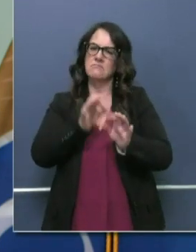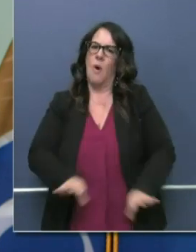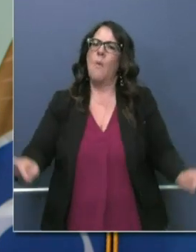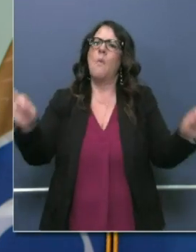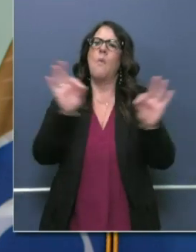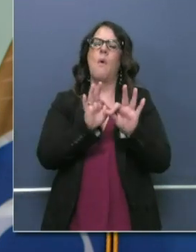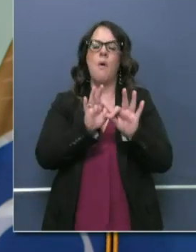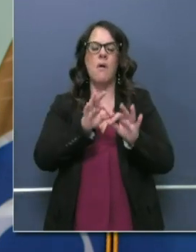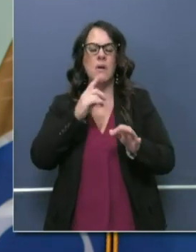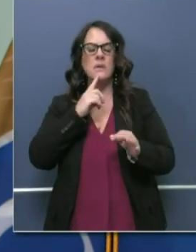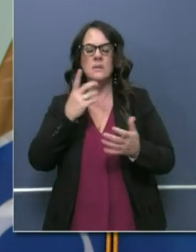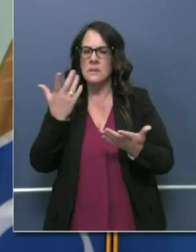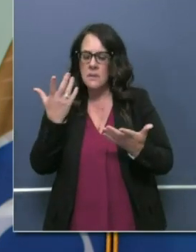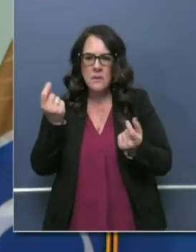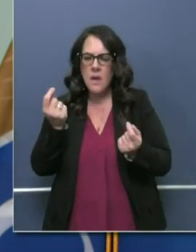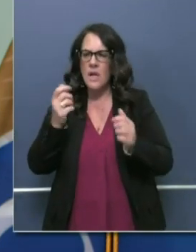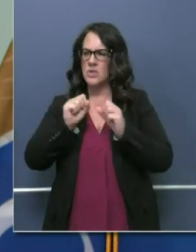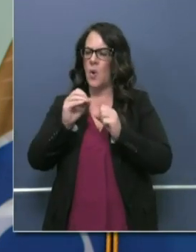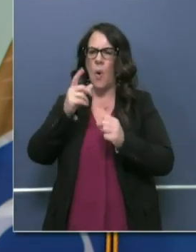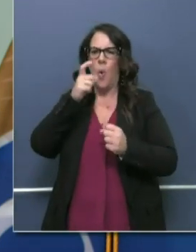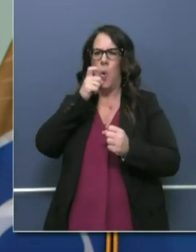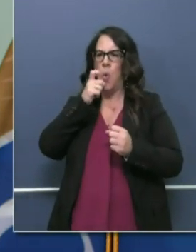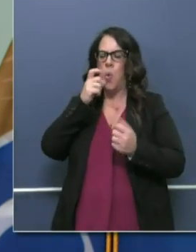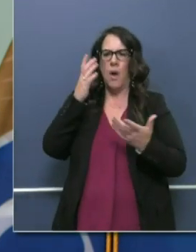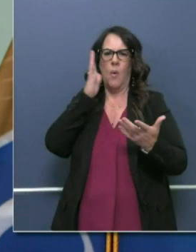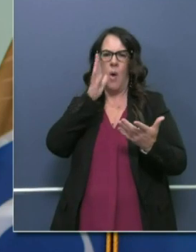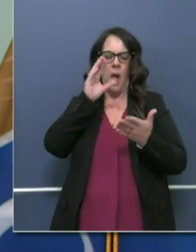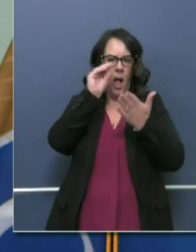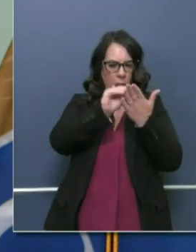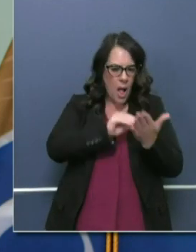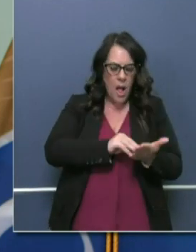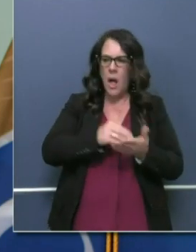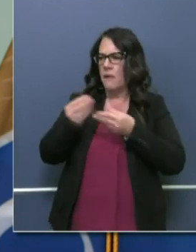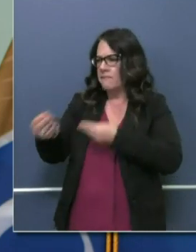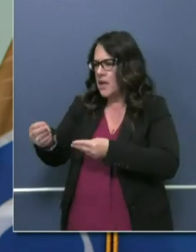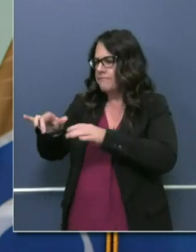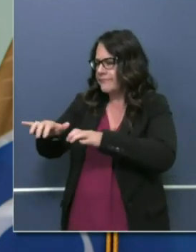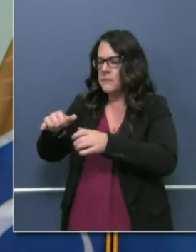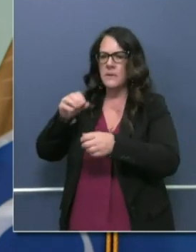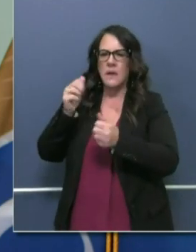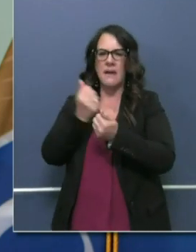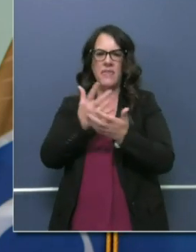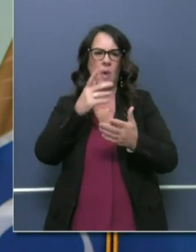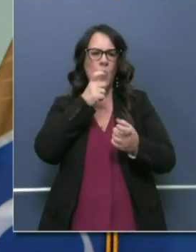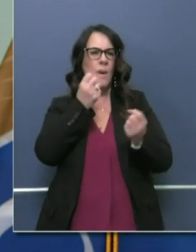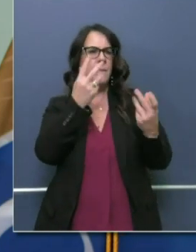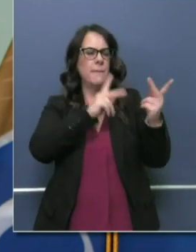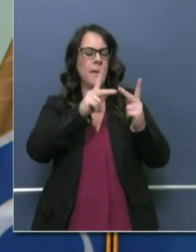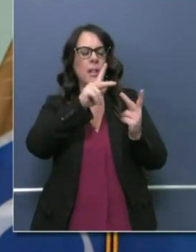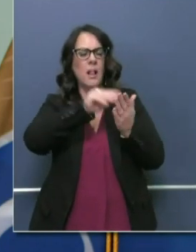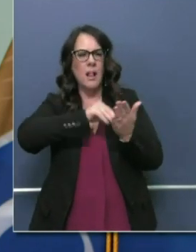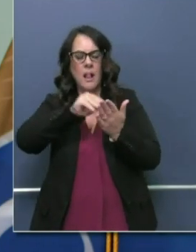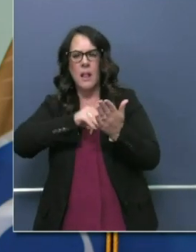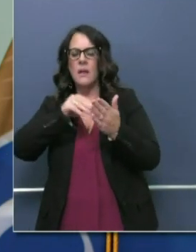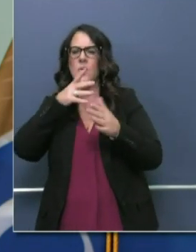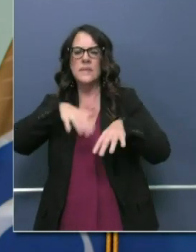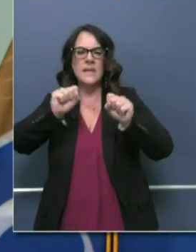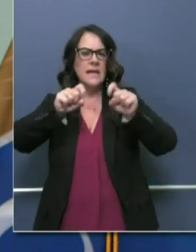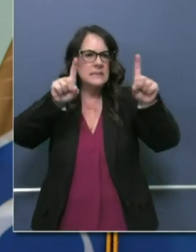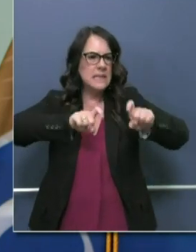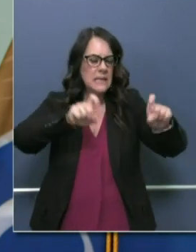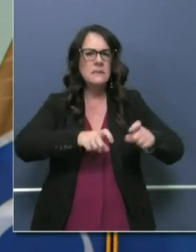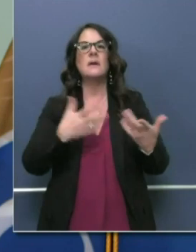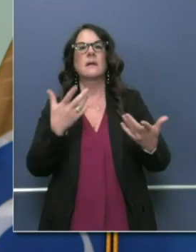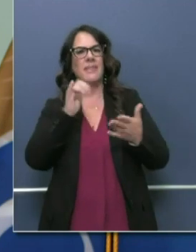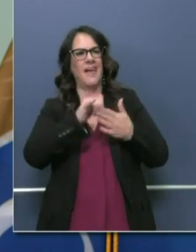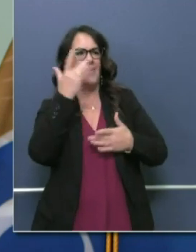workforce, requires an element of coordination and collaboration, building on the existing county supports and building capacity through